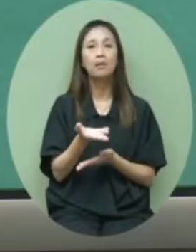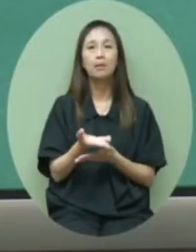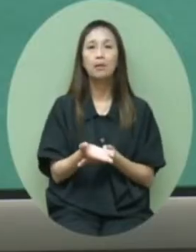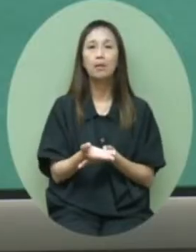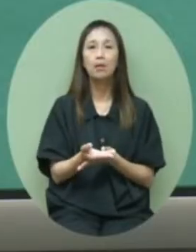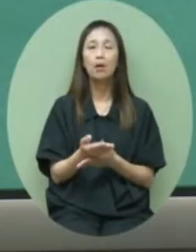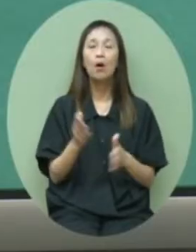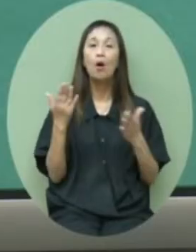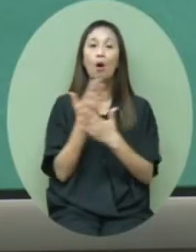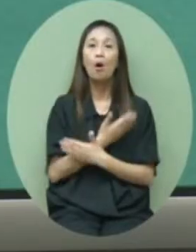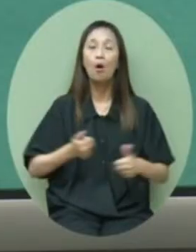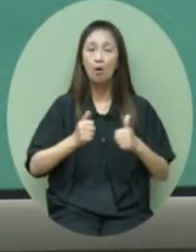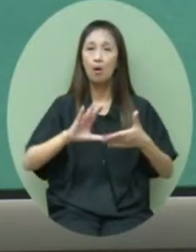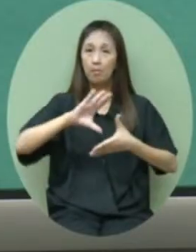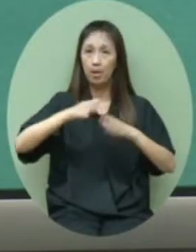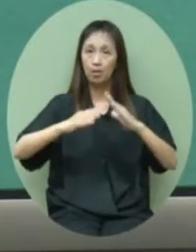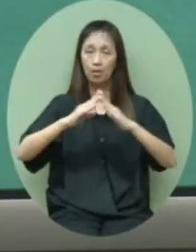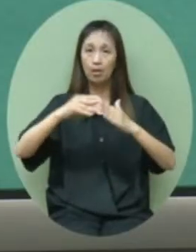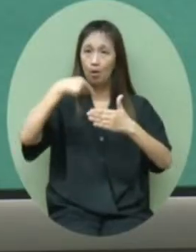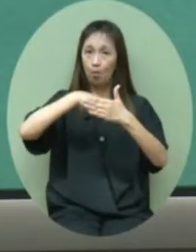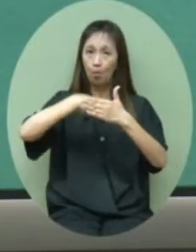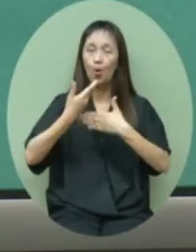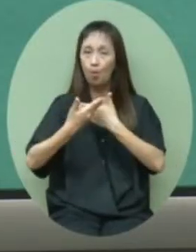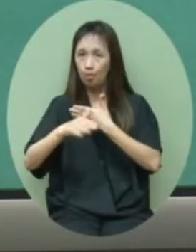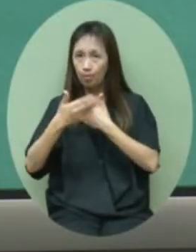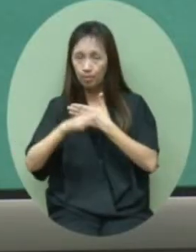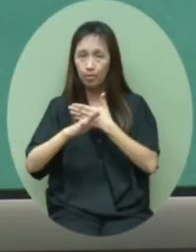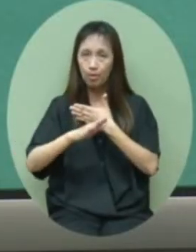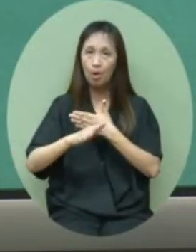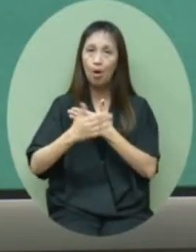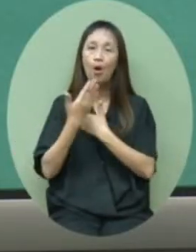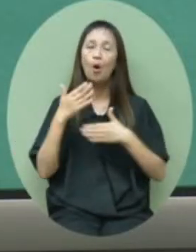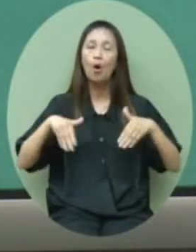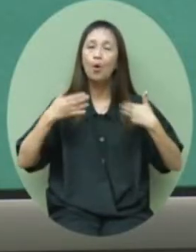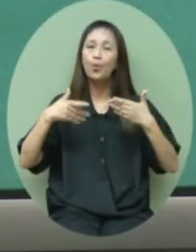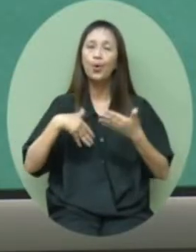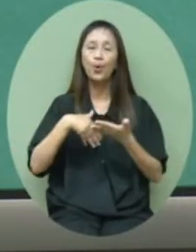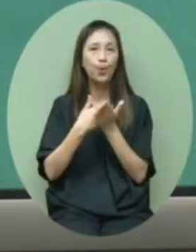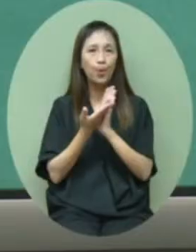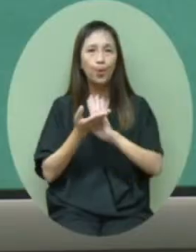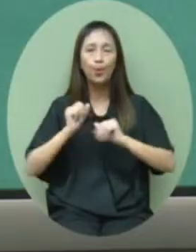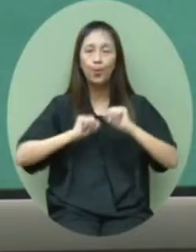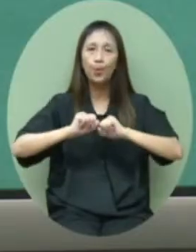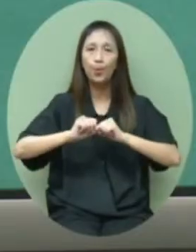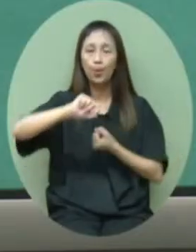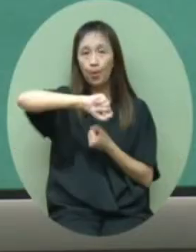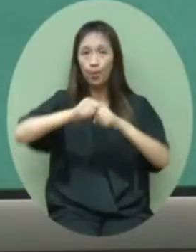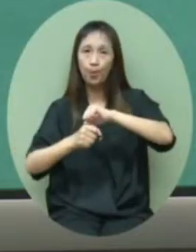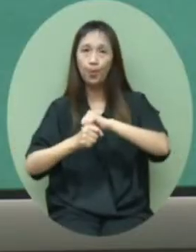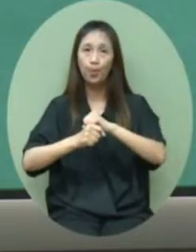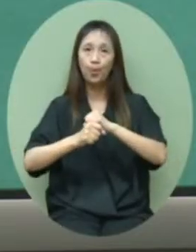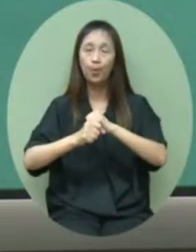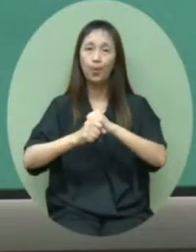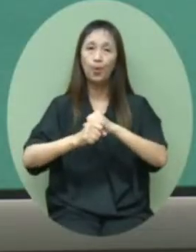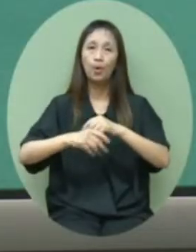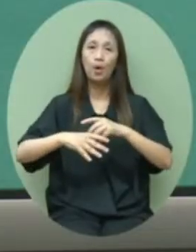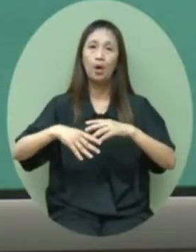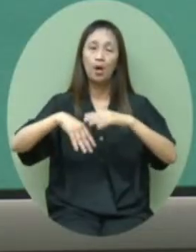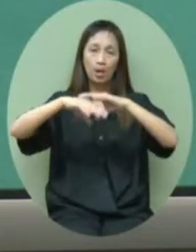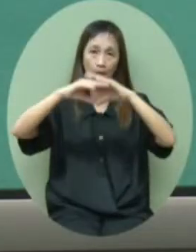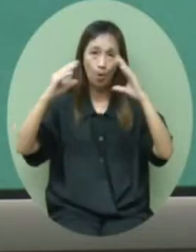be free of charge, and then Ocean Park also free admission, and then